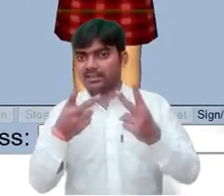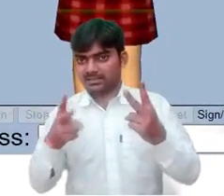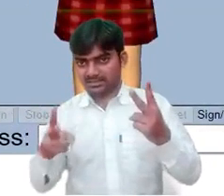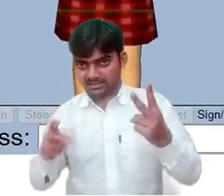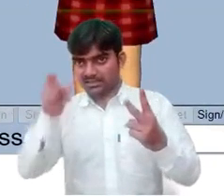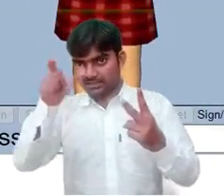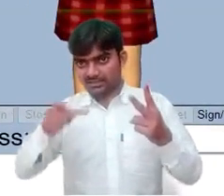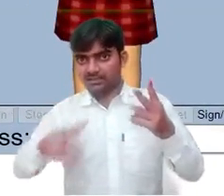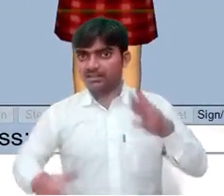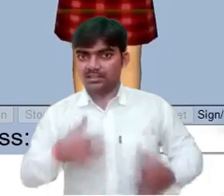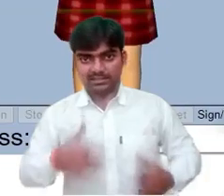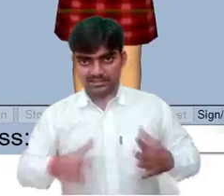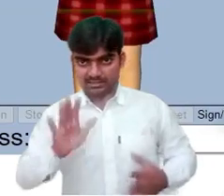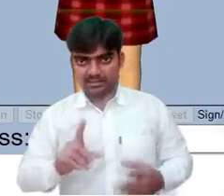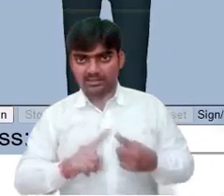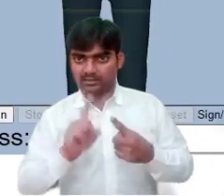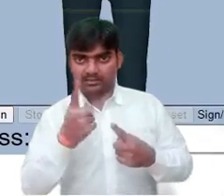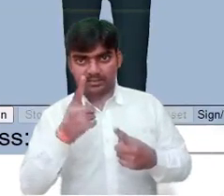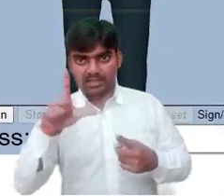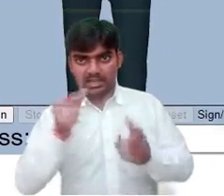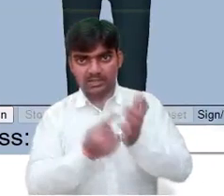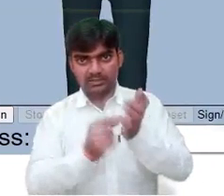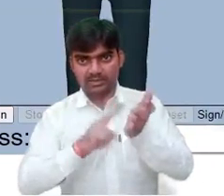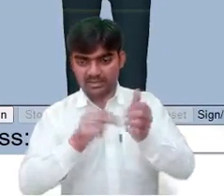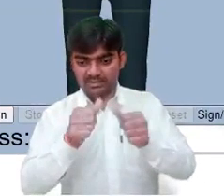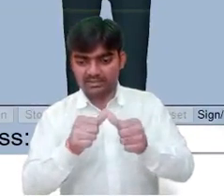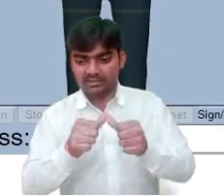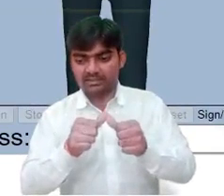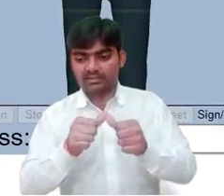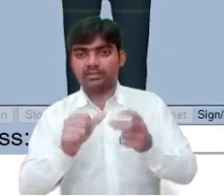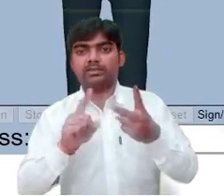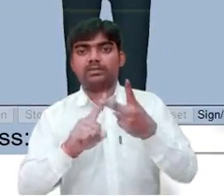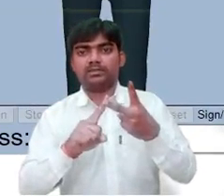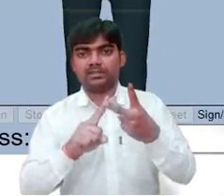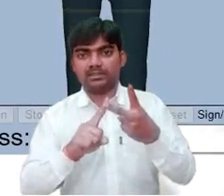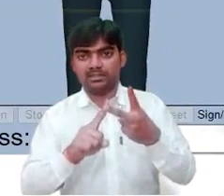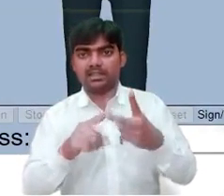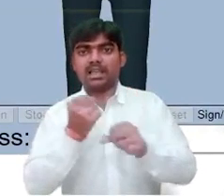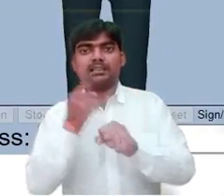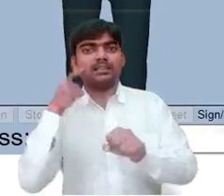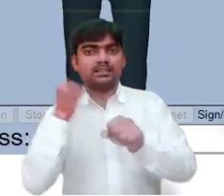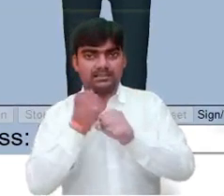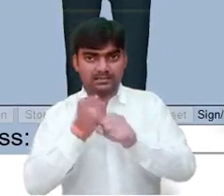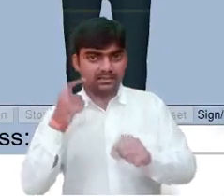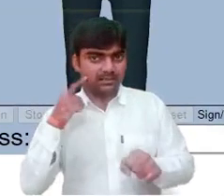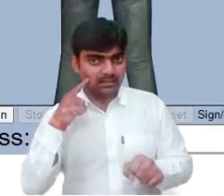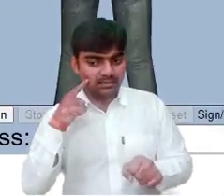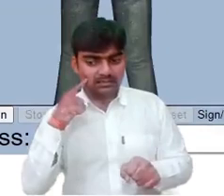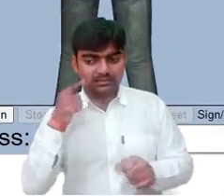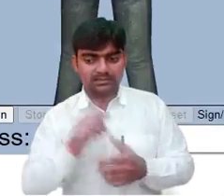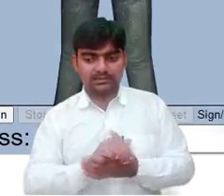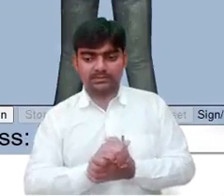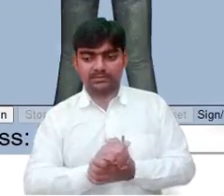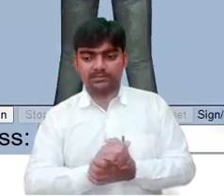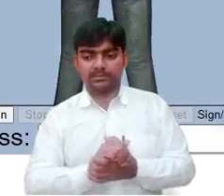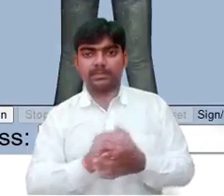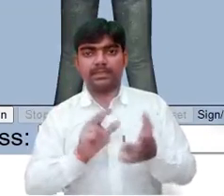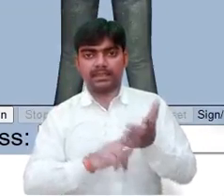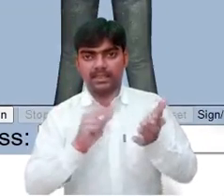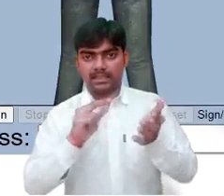fourth one is Mark, and the fifth one is Francoise.